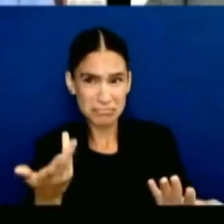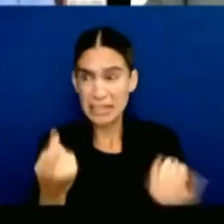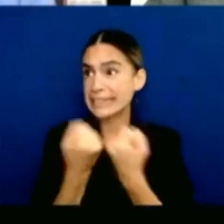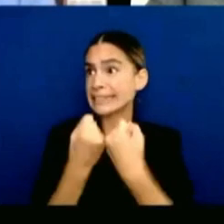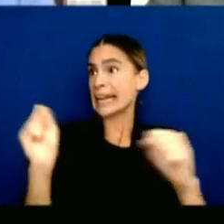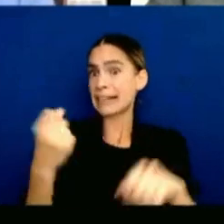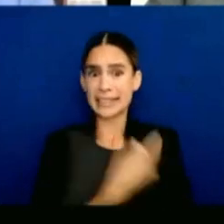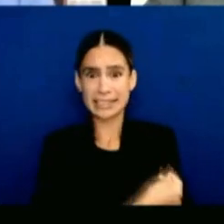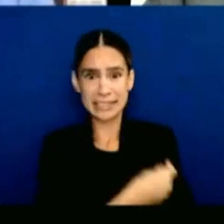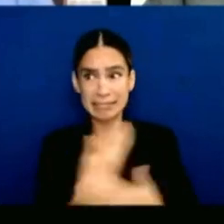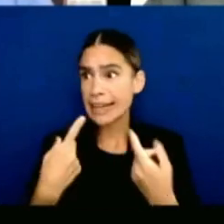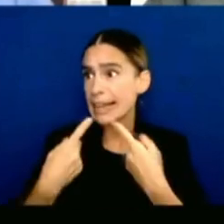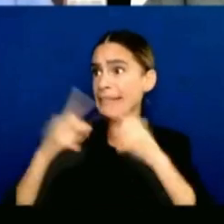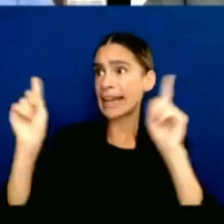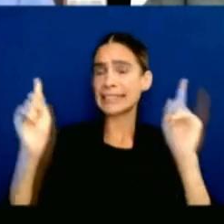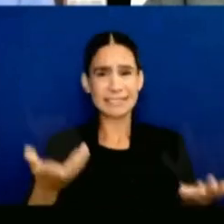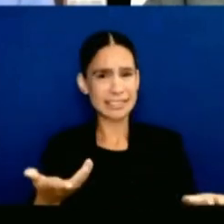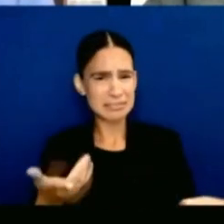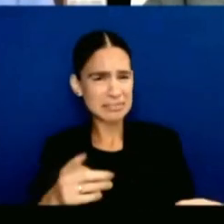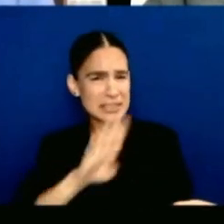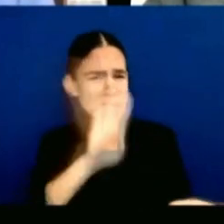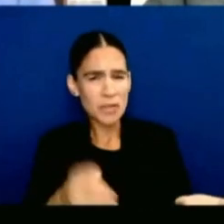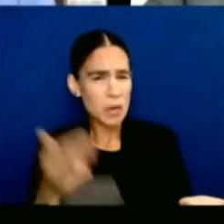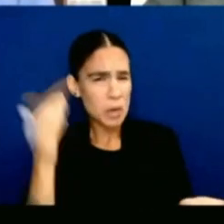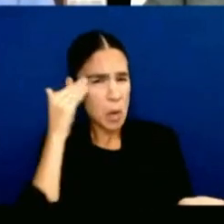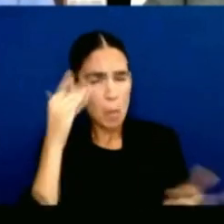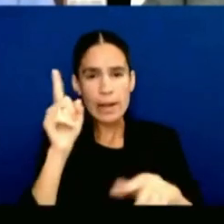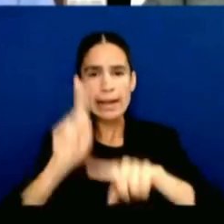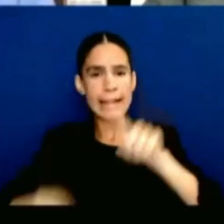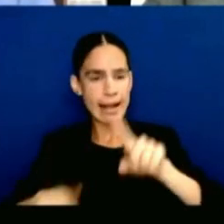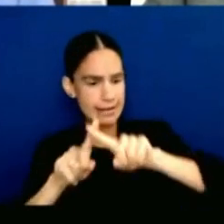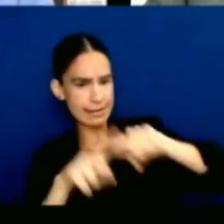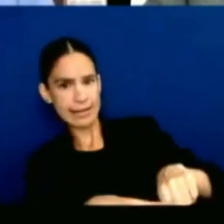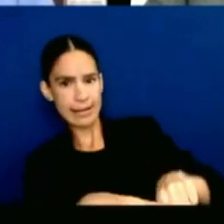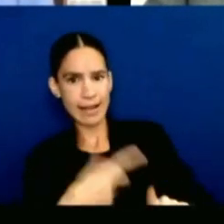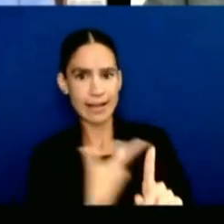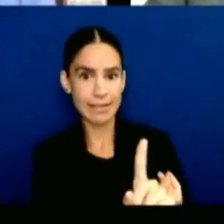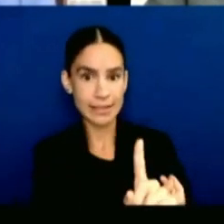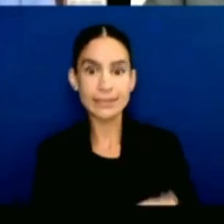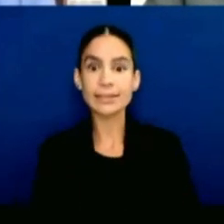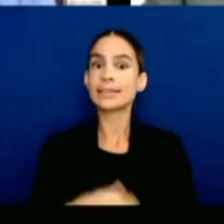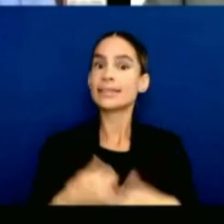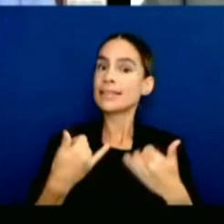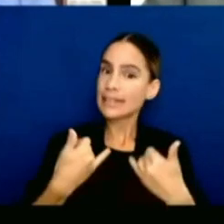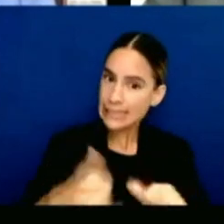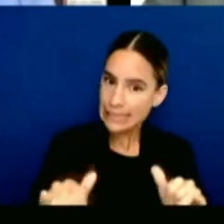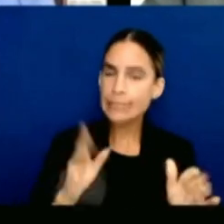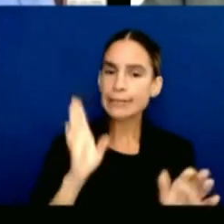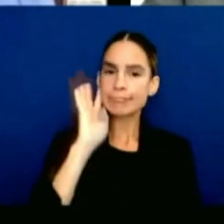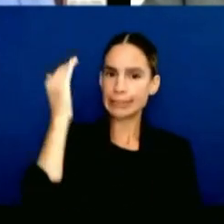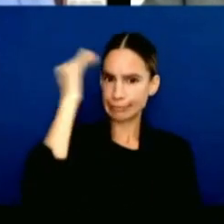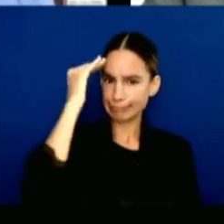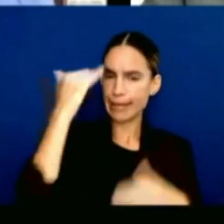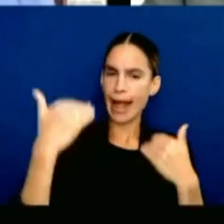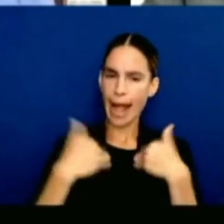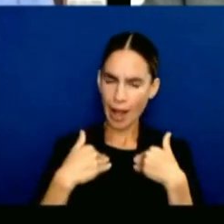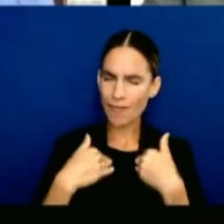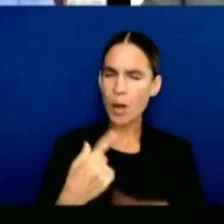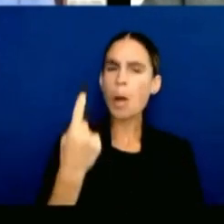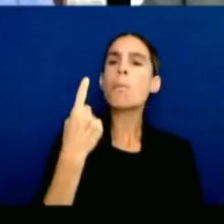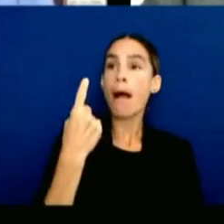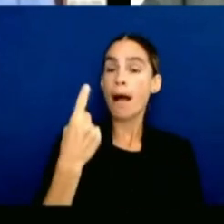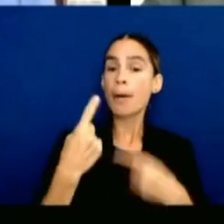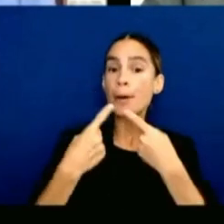However, assuming that there will be one and maybe more safe and effective vaccines, here's where we are with the